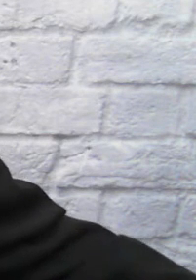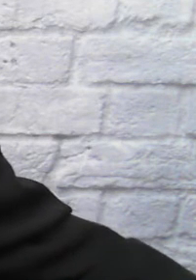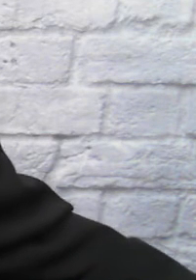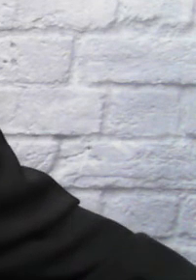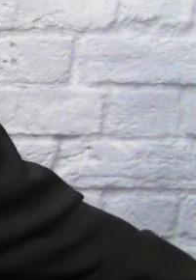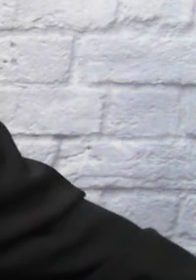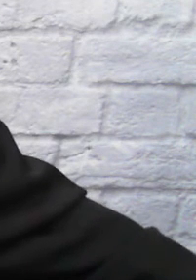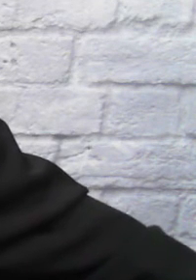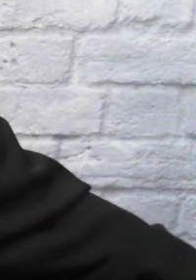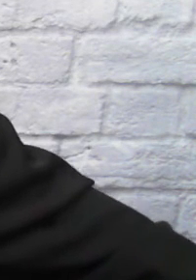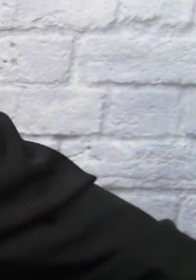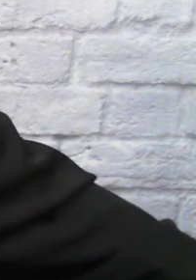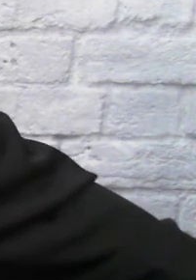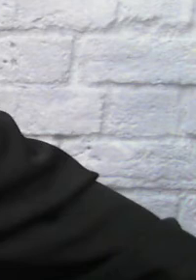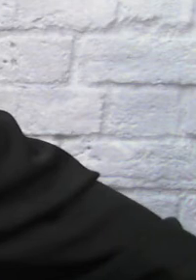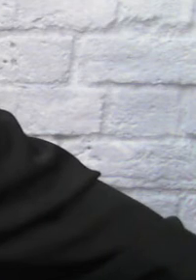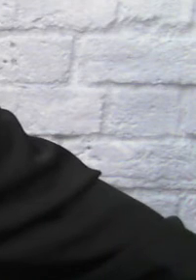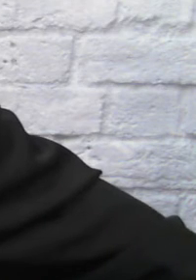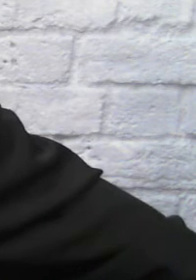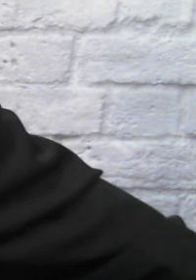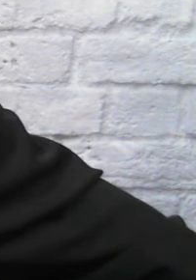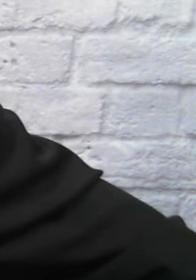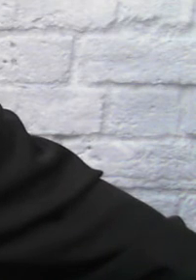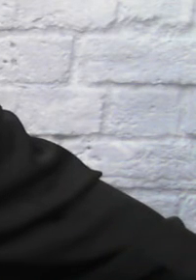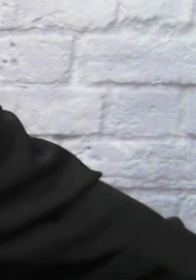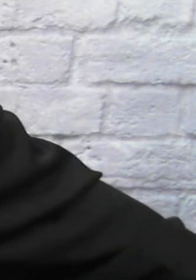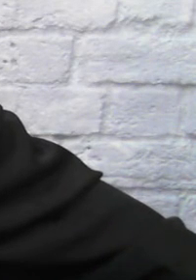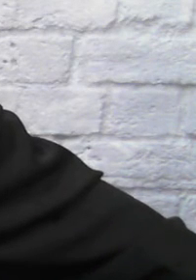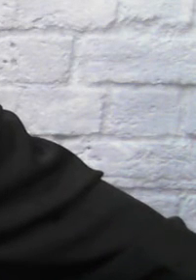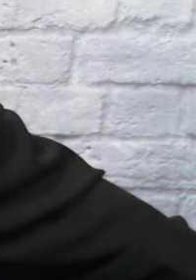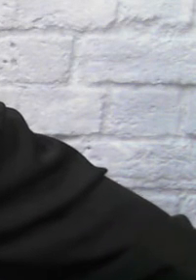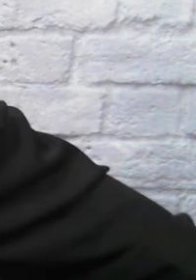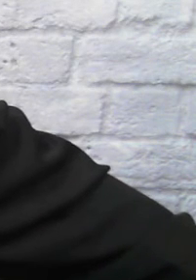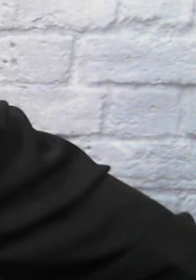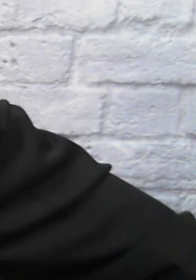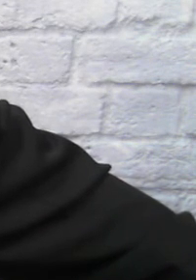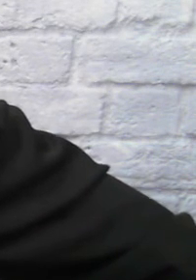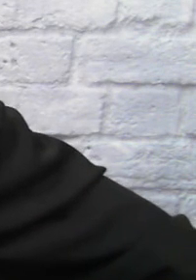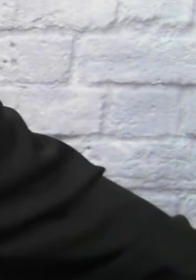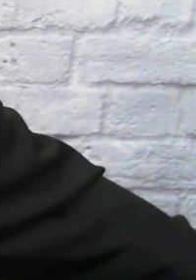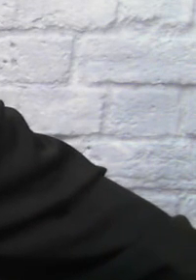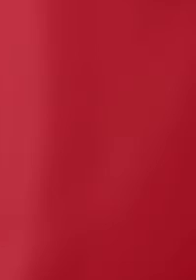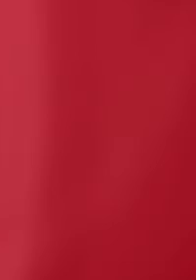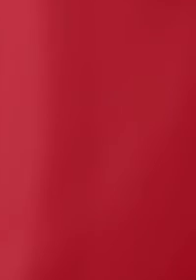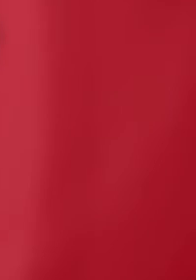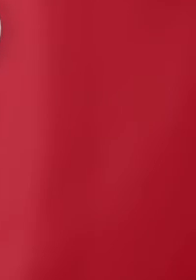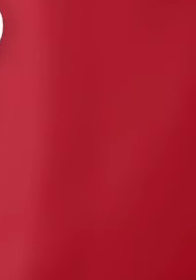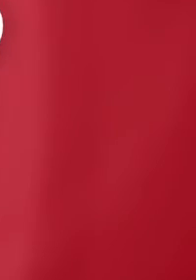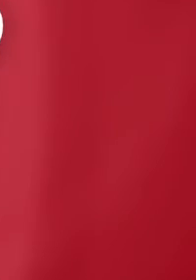For WNY News Now, I'm Justin Gould. This has been a WNY News Now special report.